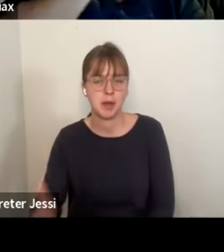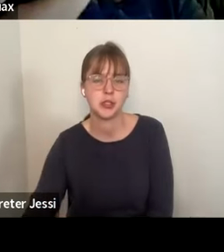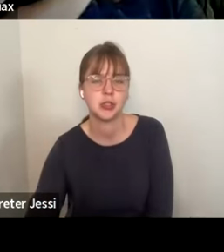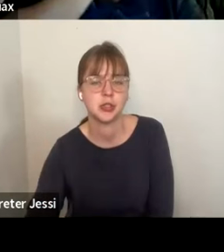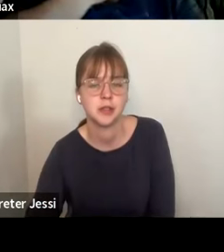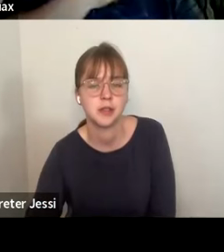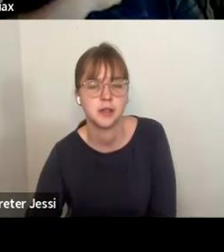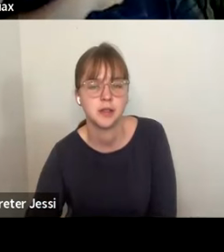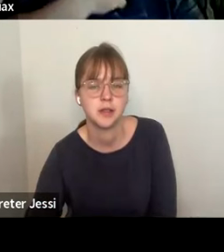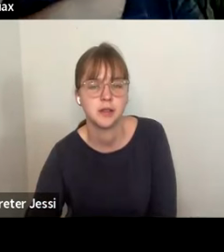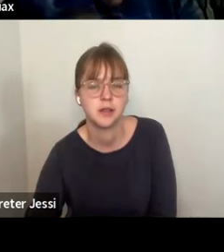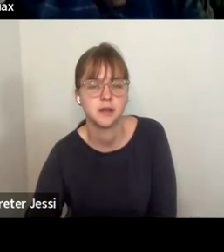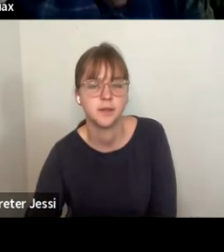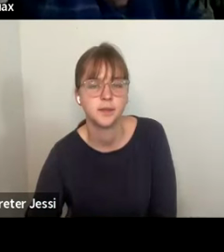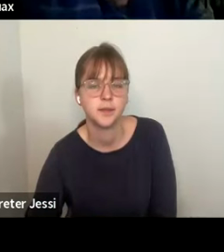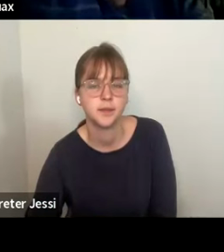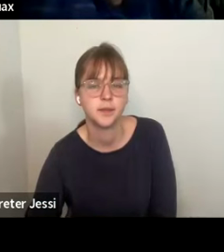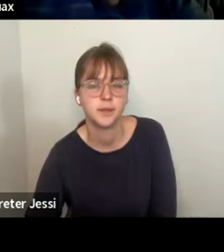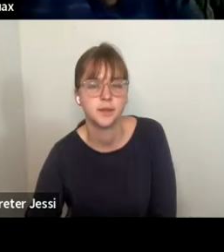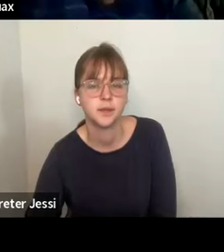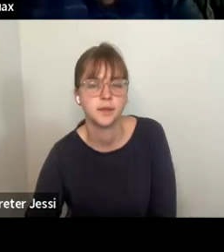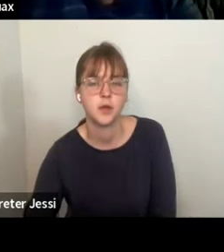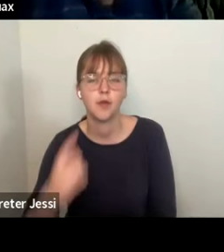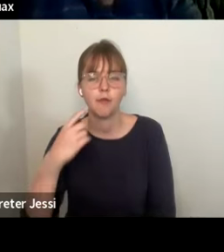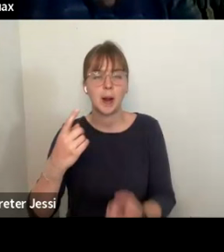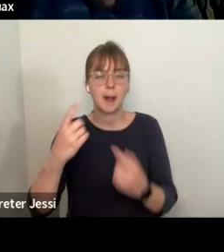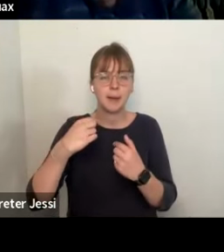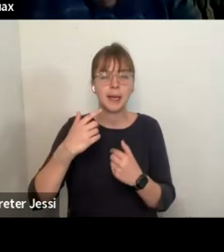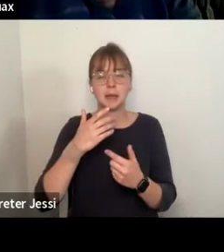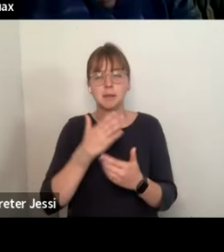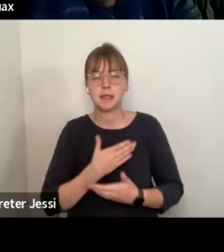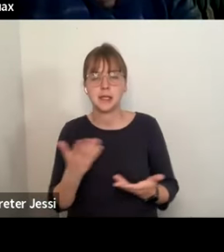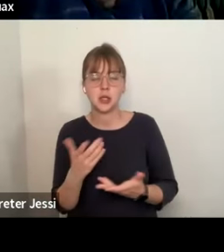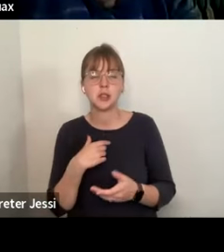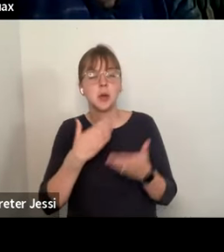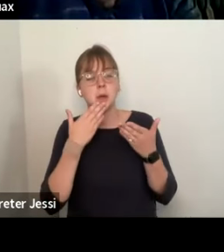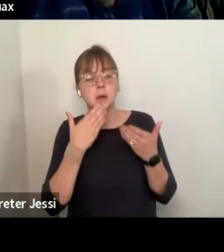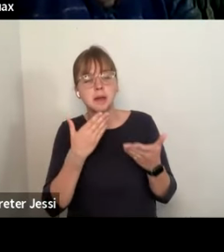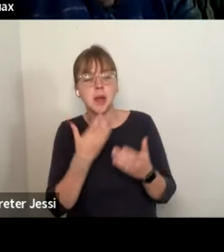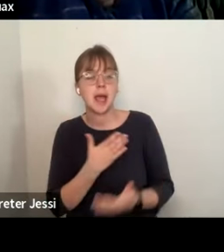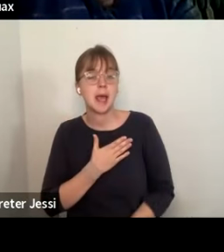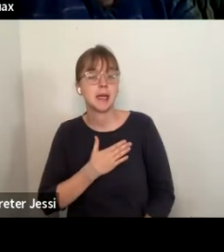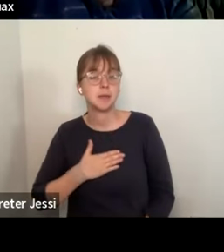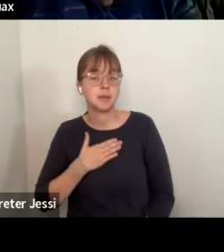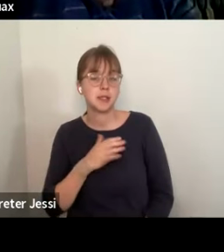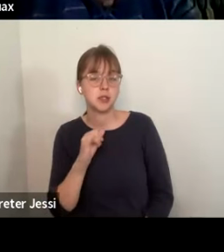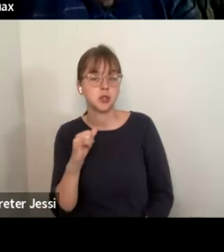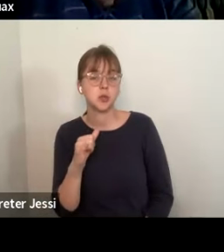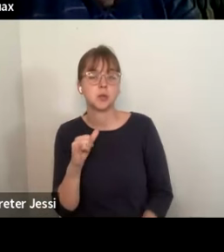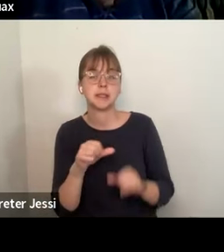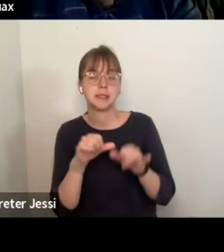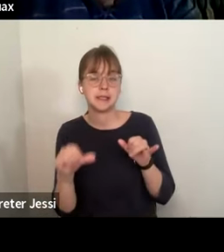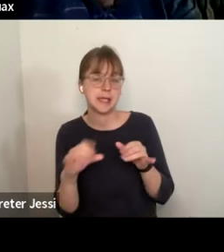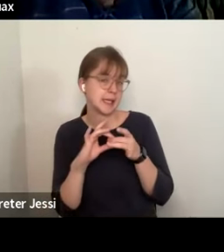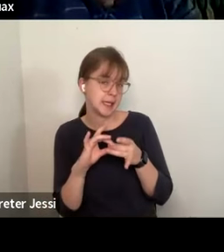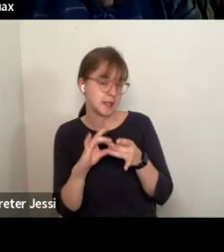everyone for joining and for being present with us. And please continue to stay connected because we